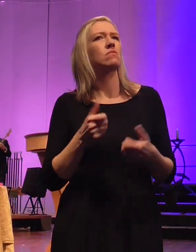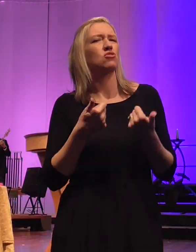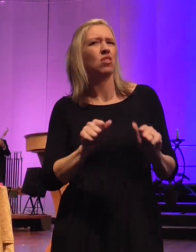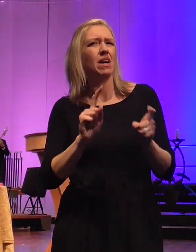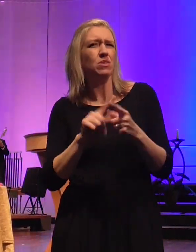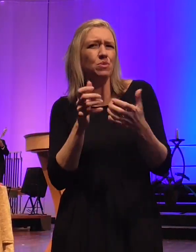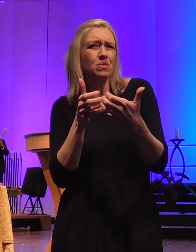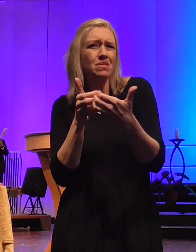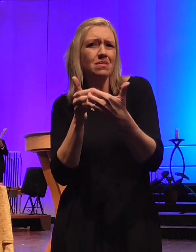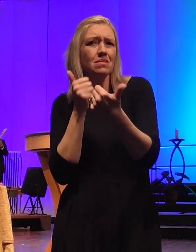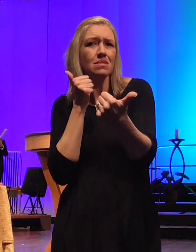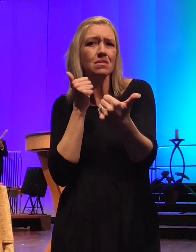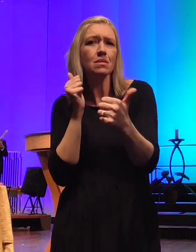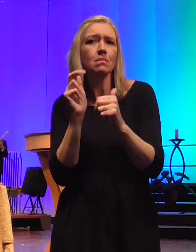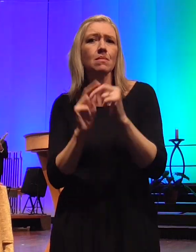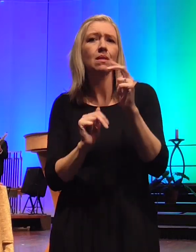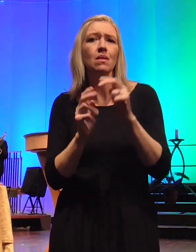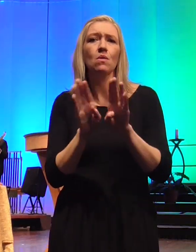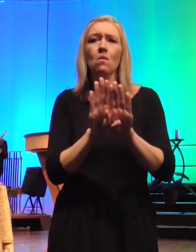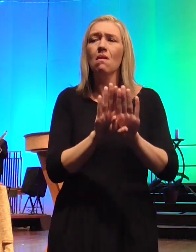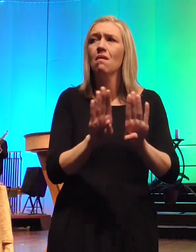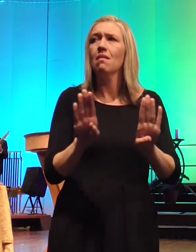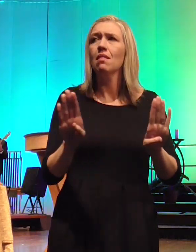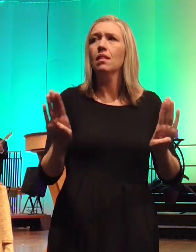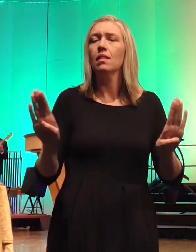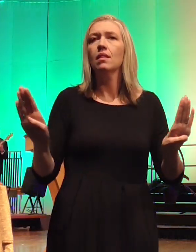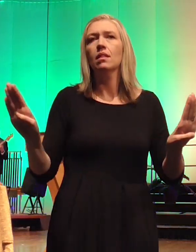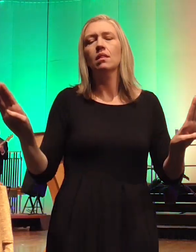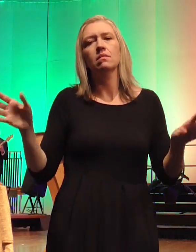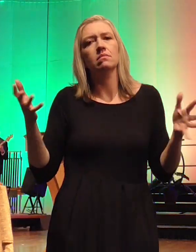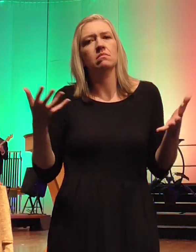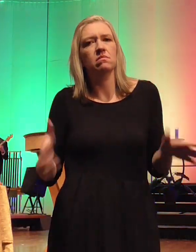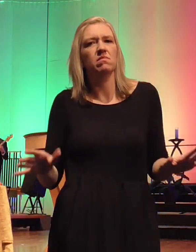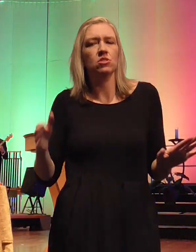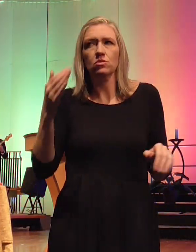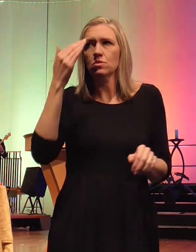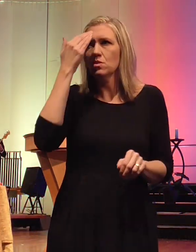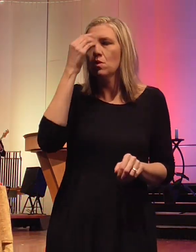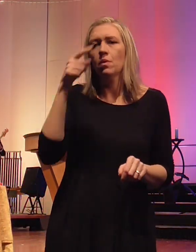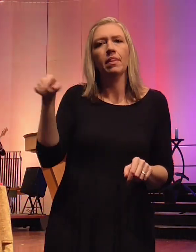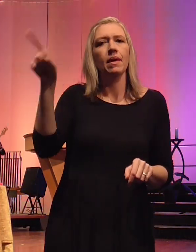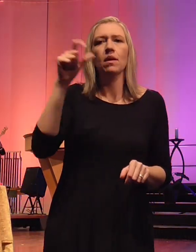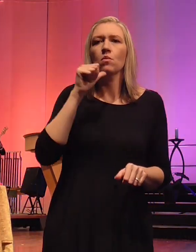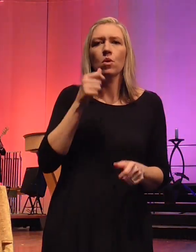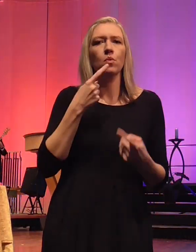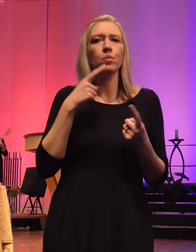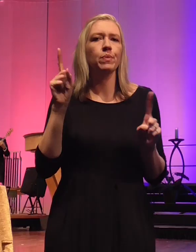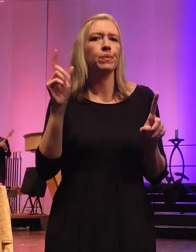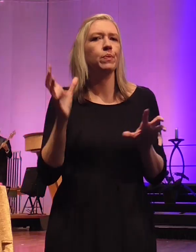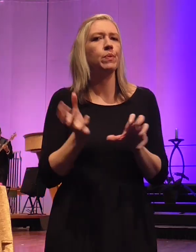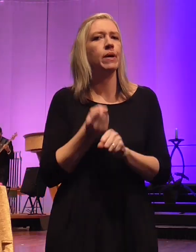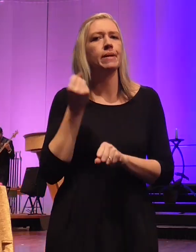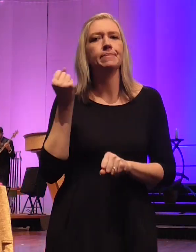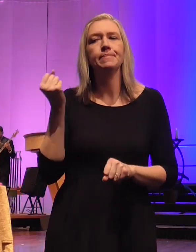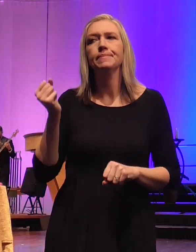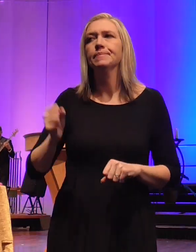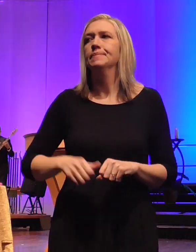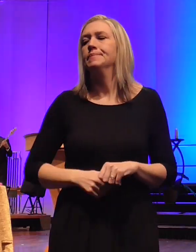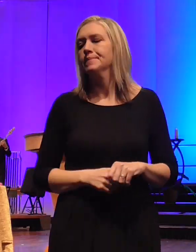to build a wall between us. We know they won't win.